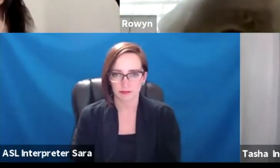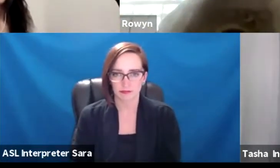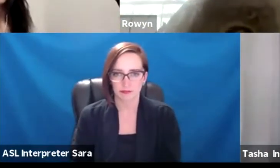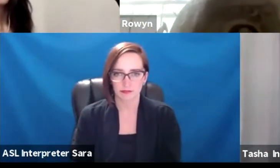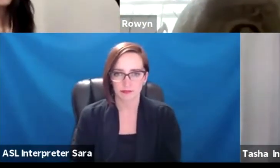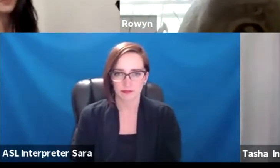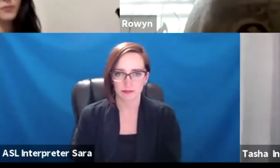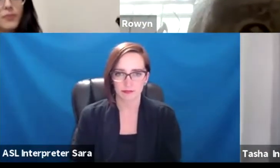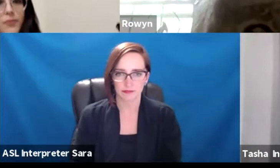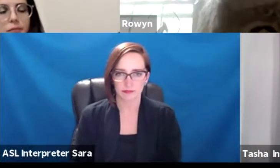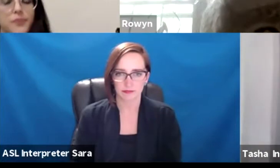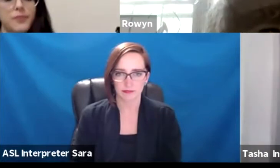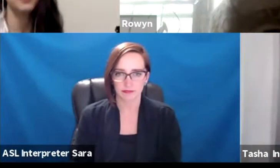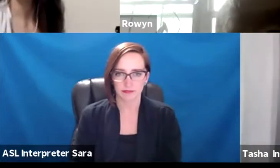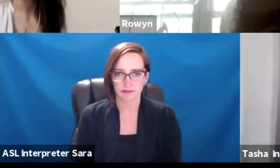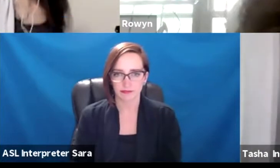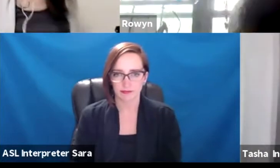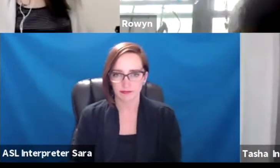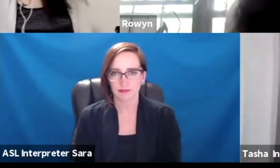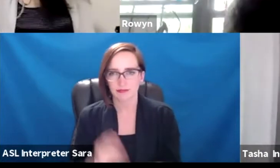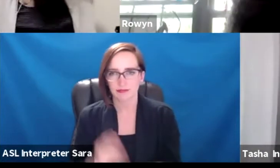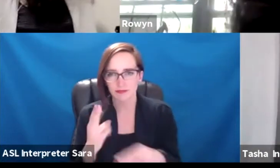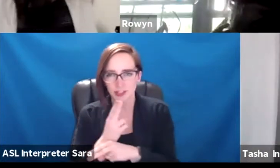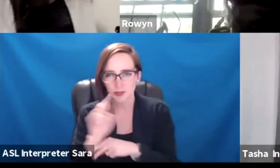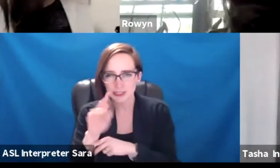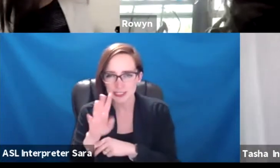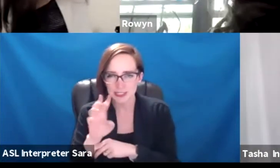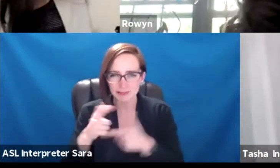take up great amounts of space.